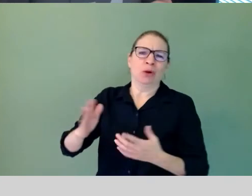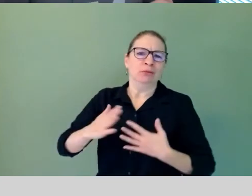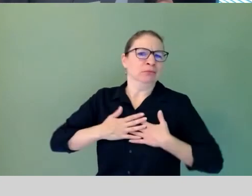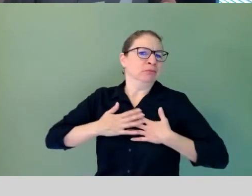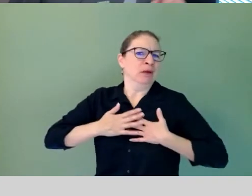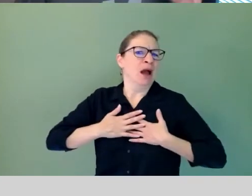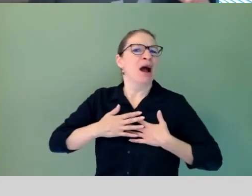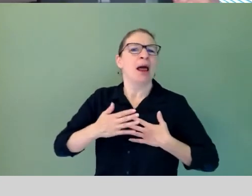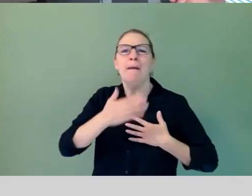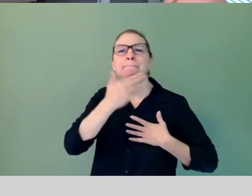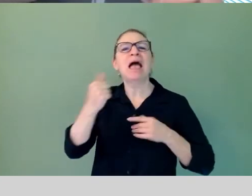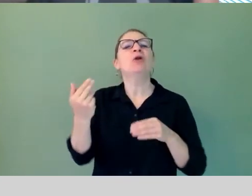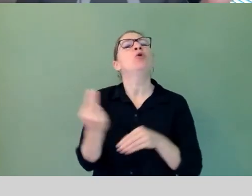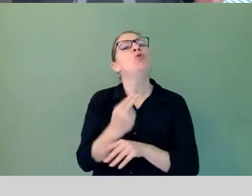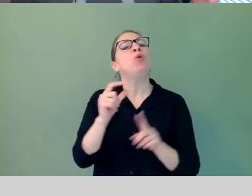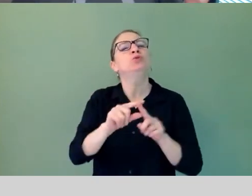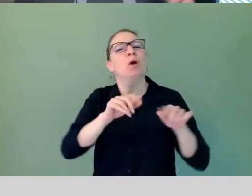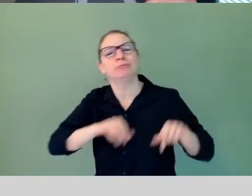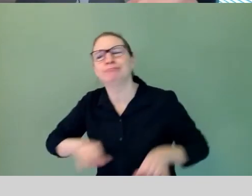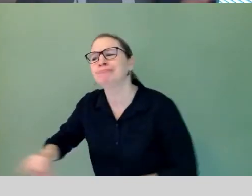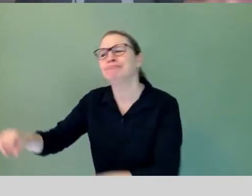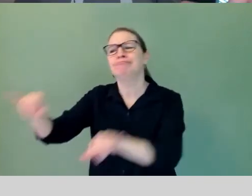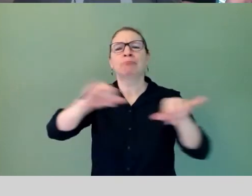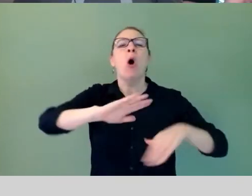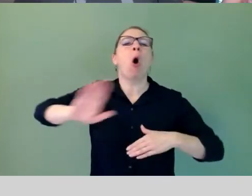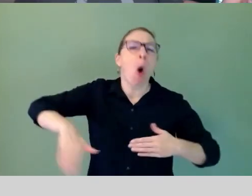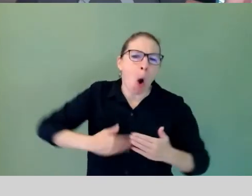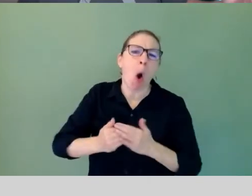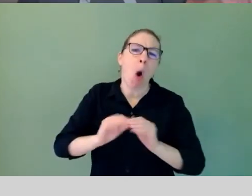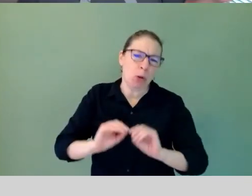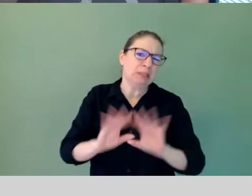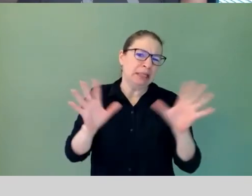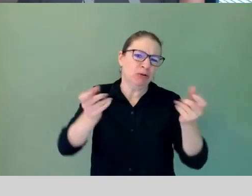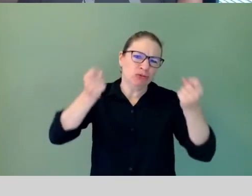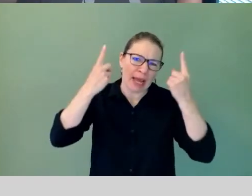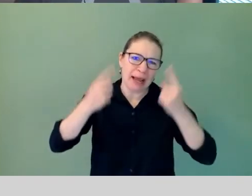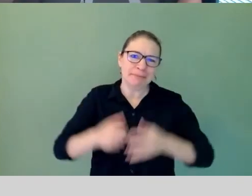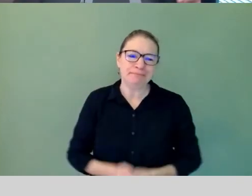speakers. Just be straightforward. It'll work out every